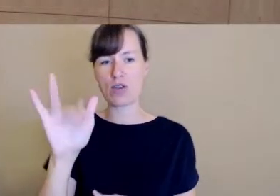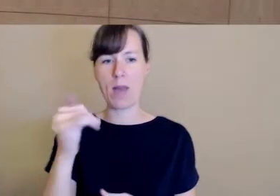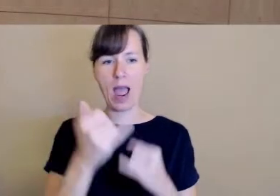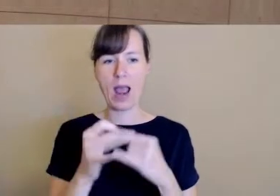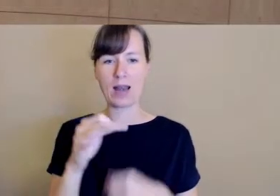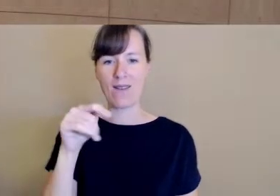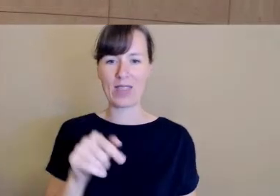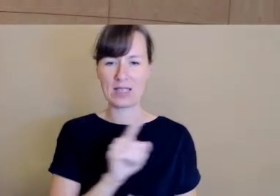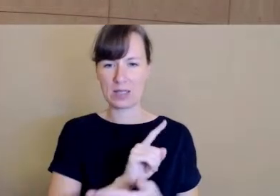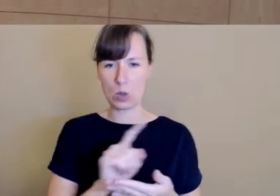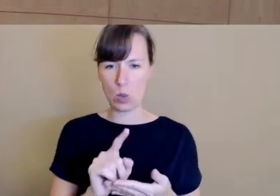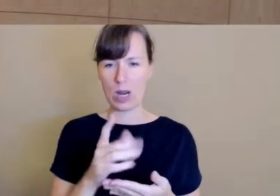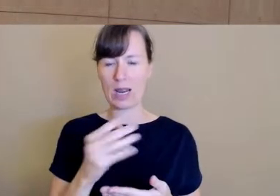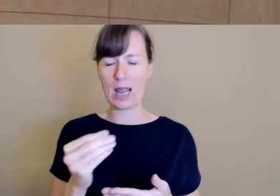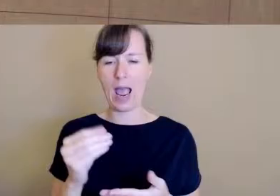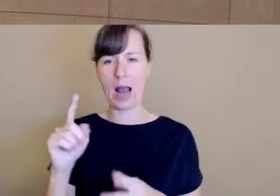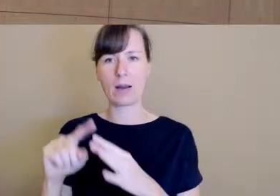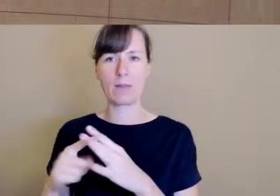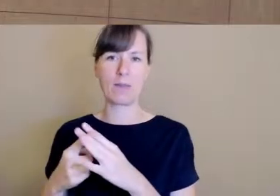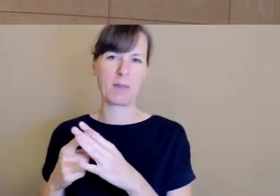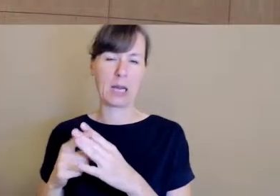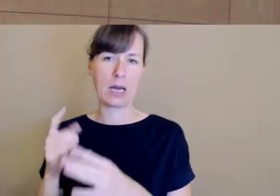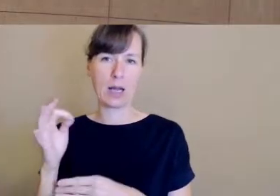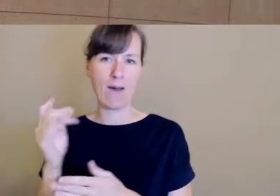That's currently the update of where they're at.